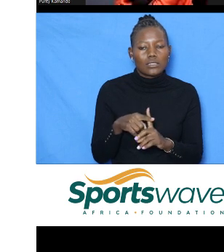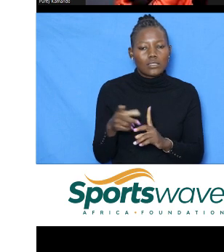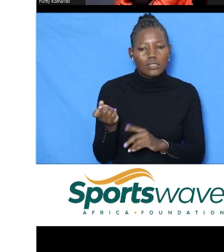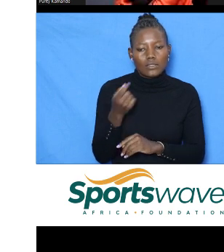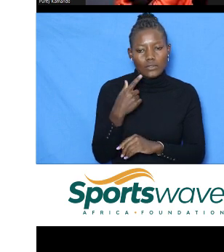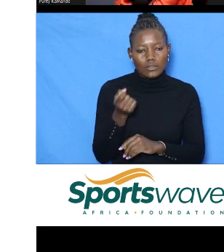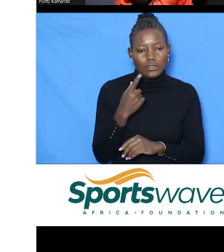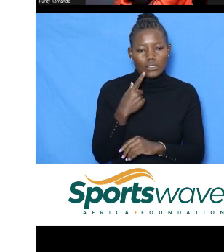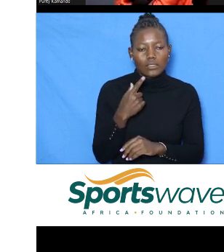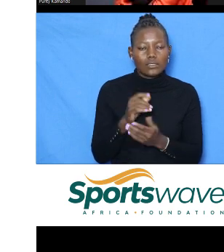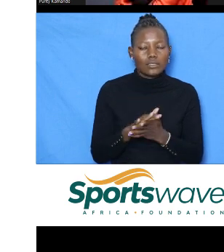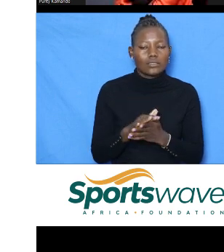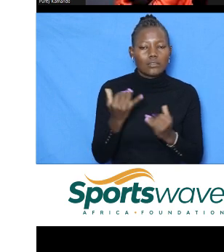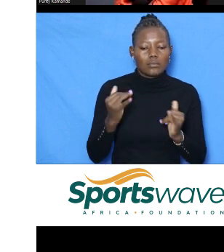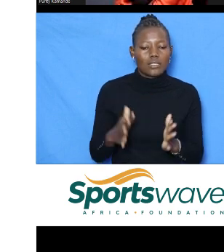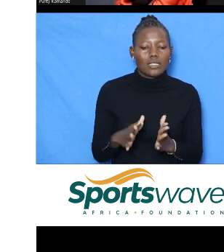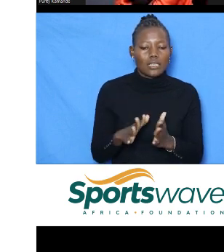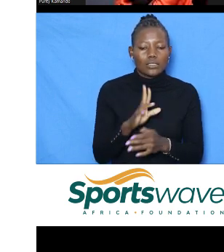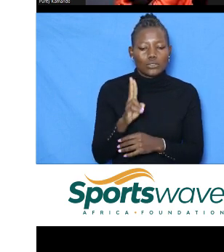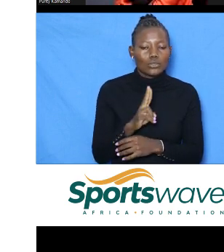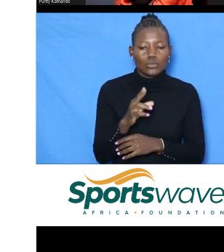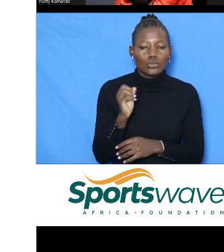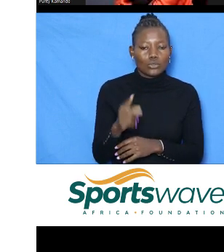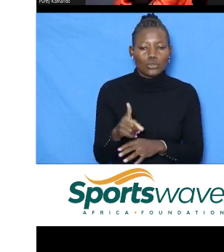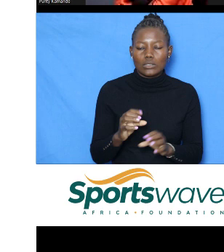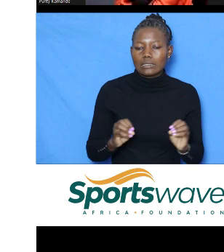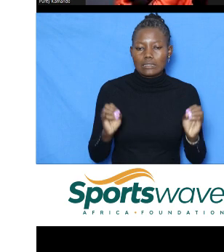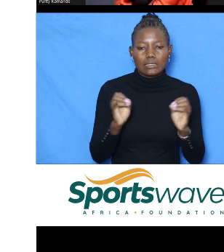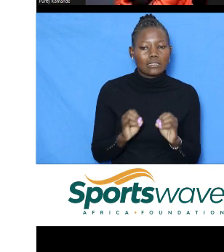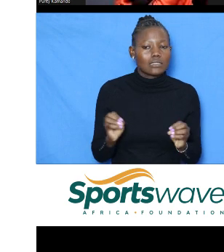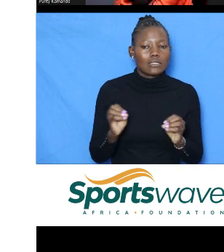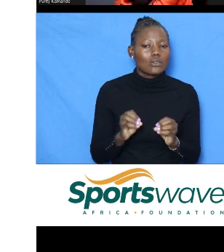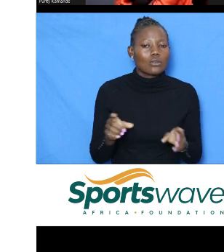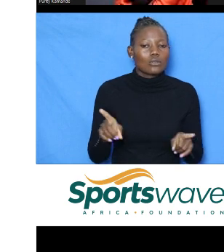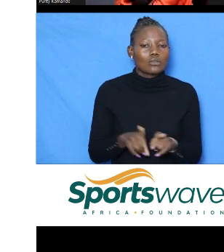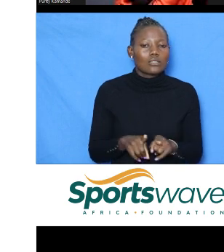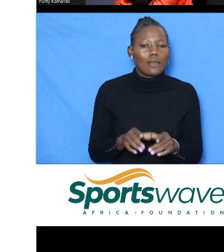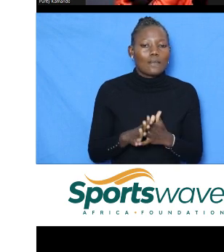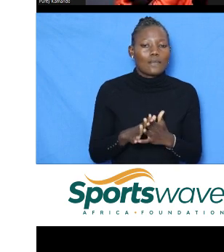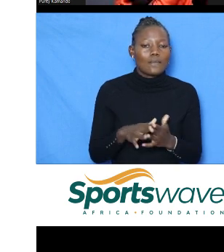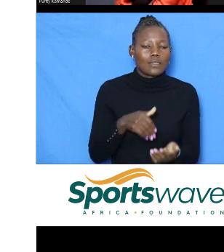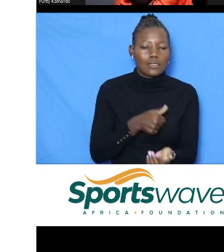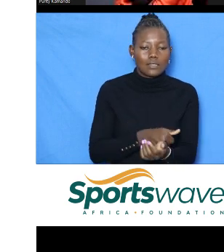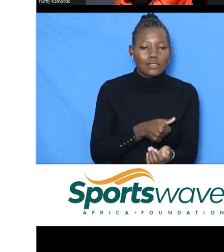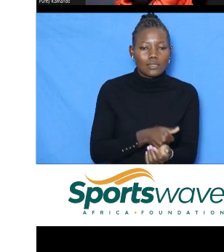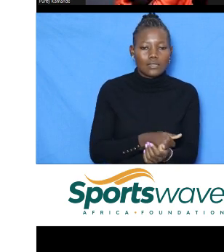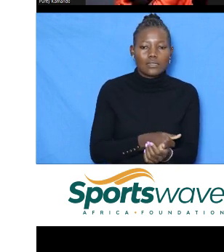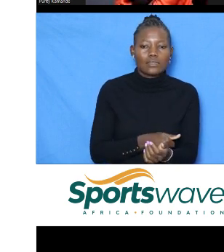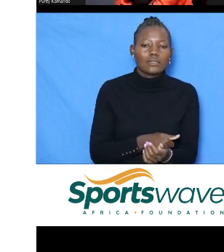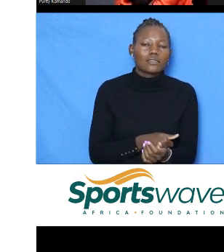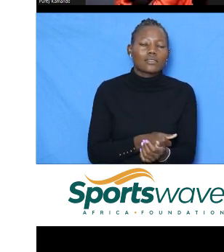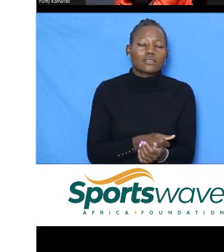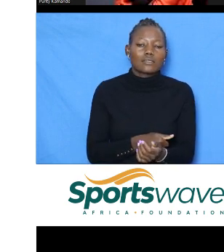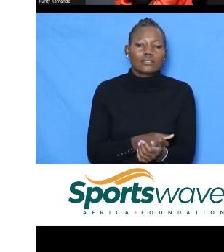use by athletes at all or in whatever case. This is usually in line with the World Anti-Doping Agency list of banned